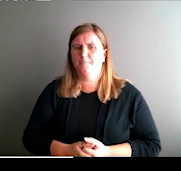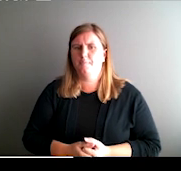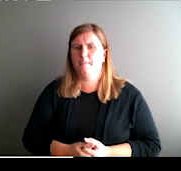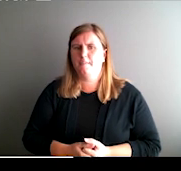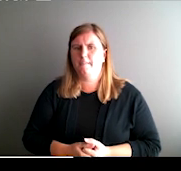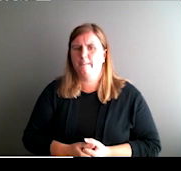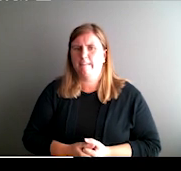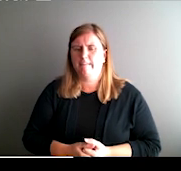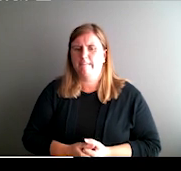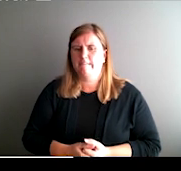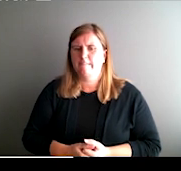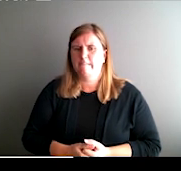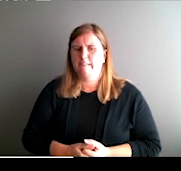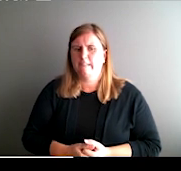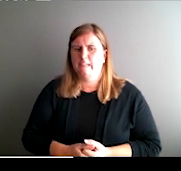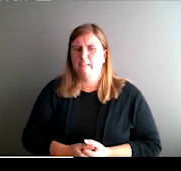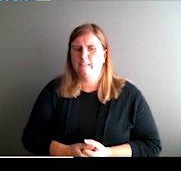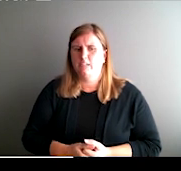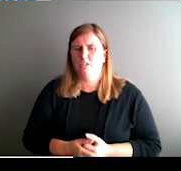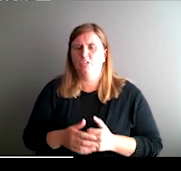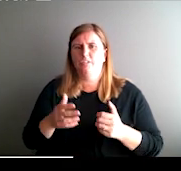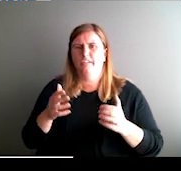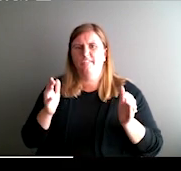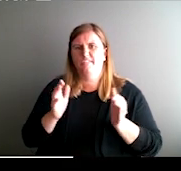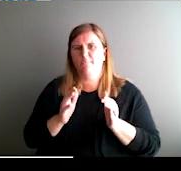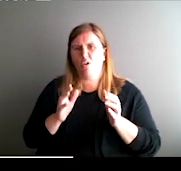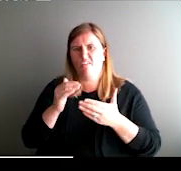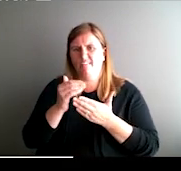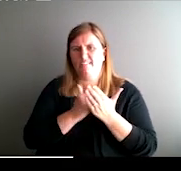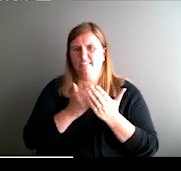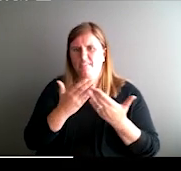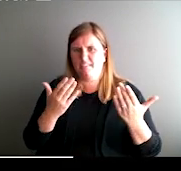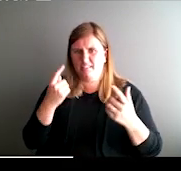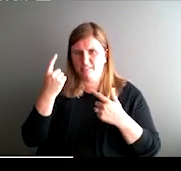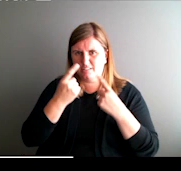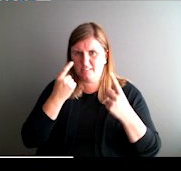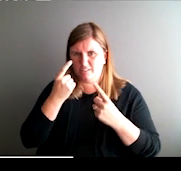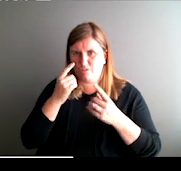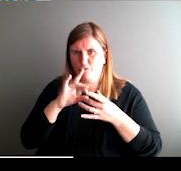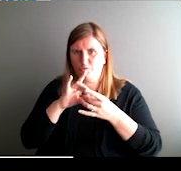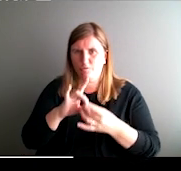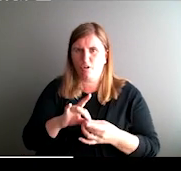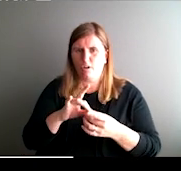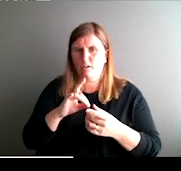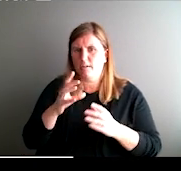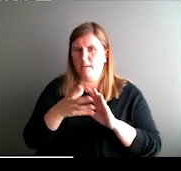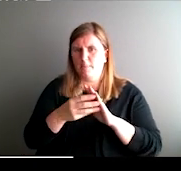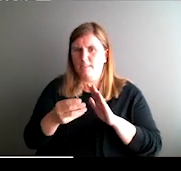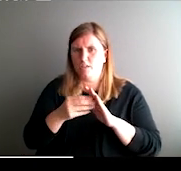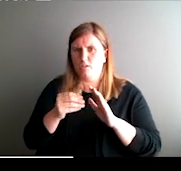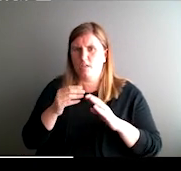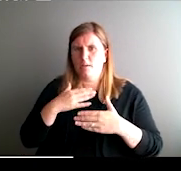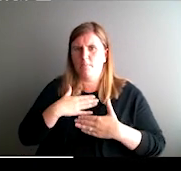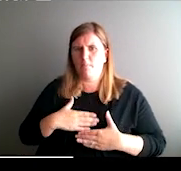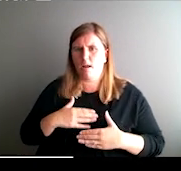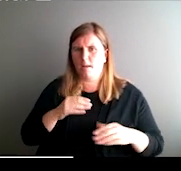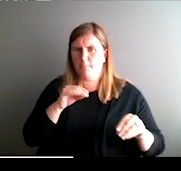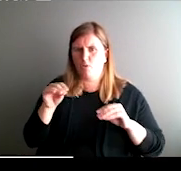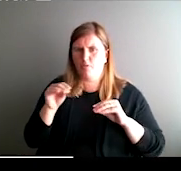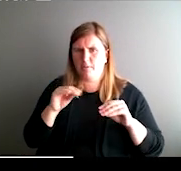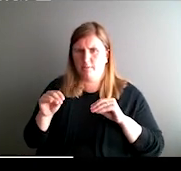This is a small list of things to consider regarding imitation and body